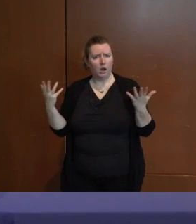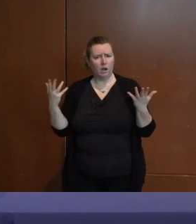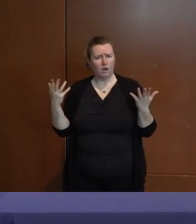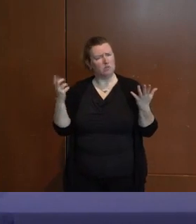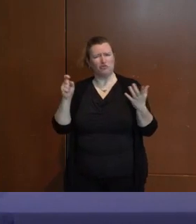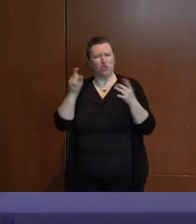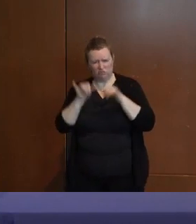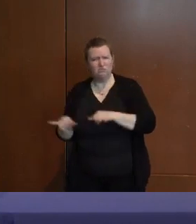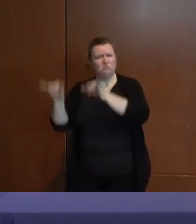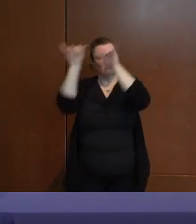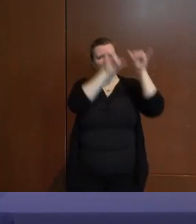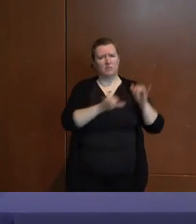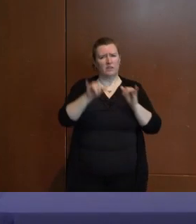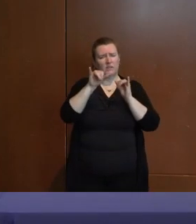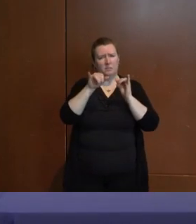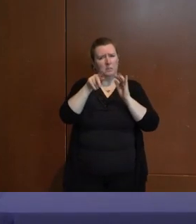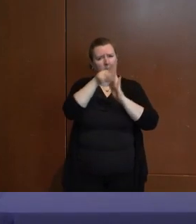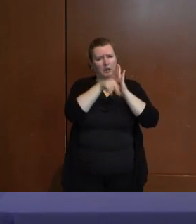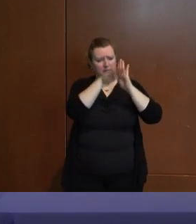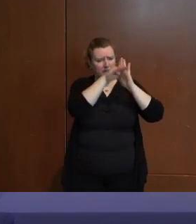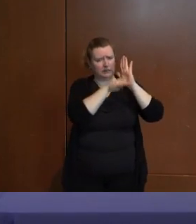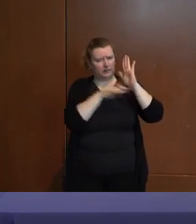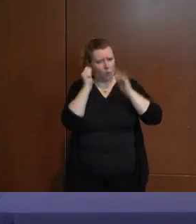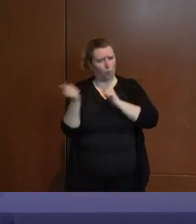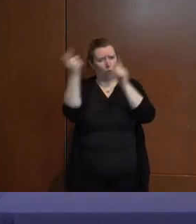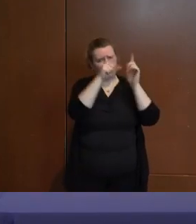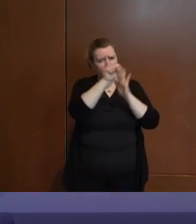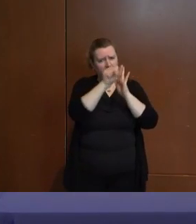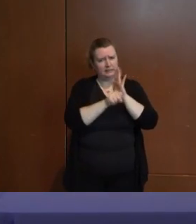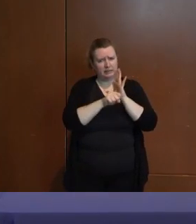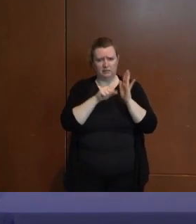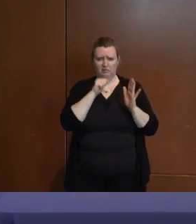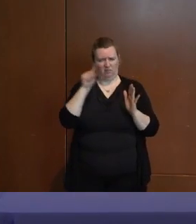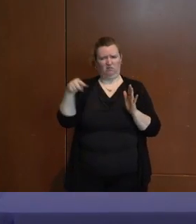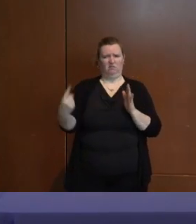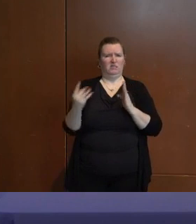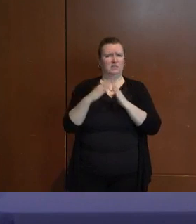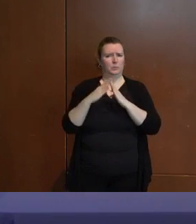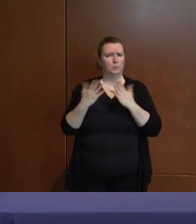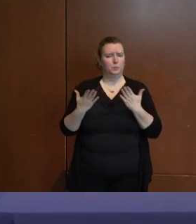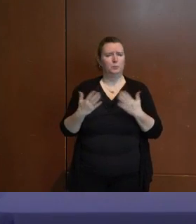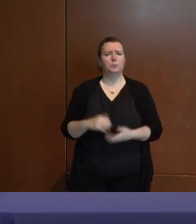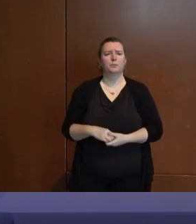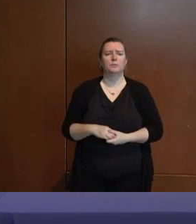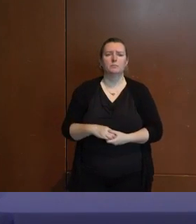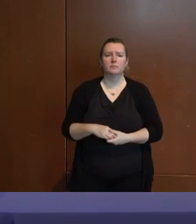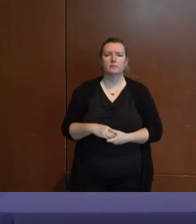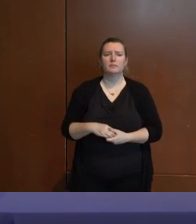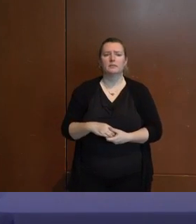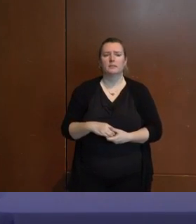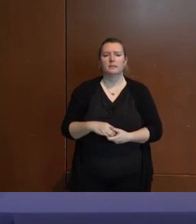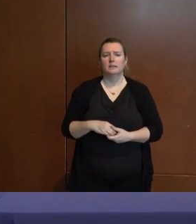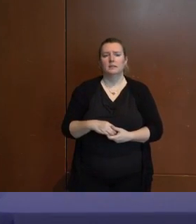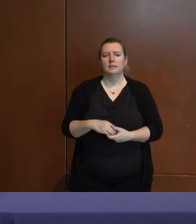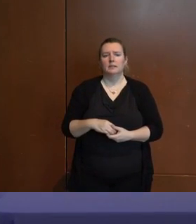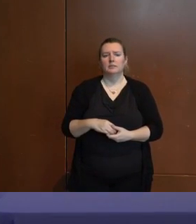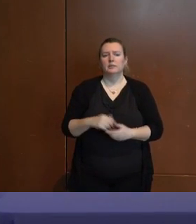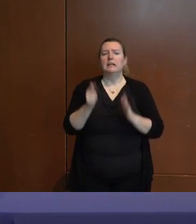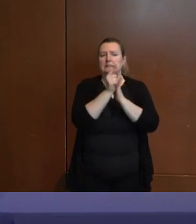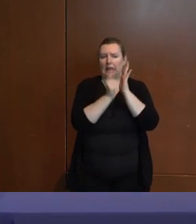Placken to weigh in here with Chief Counsel Matt Placken? Thanks. In Executive Order 108 laid out